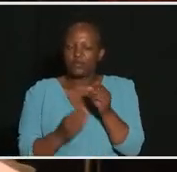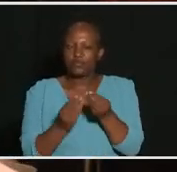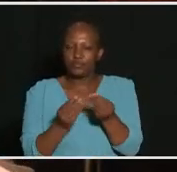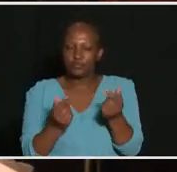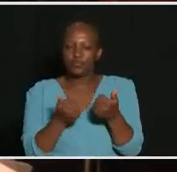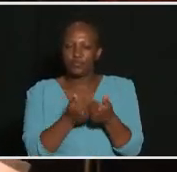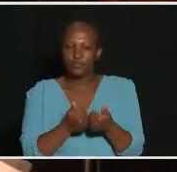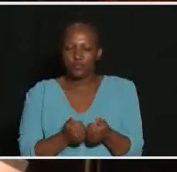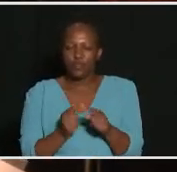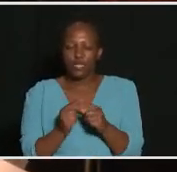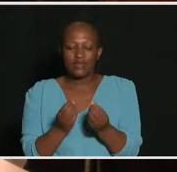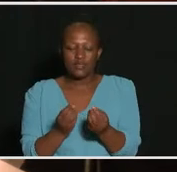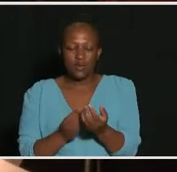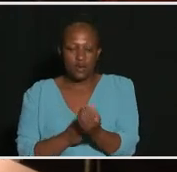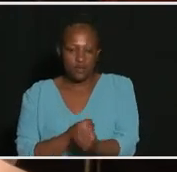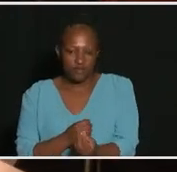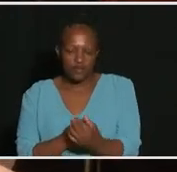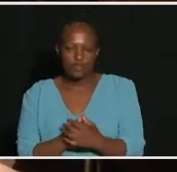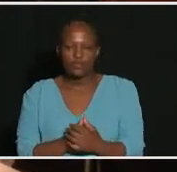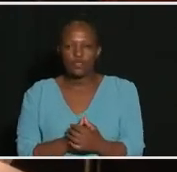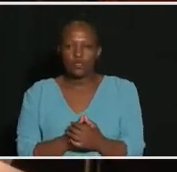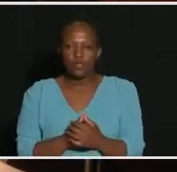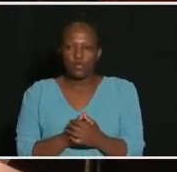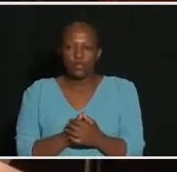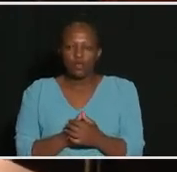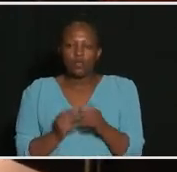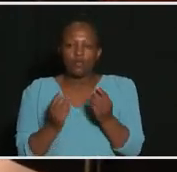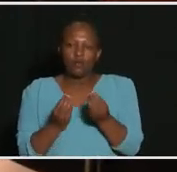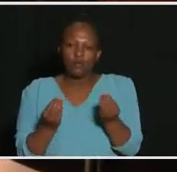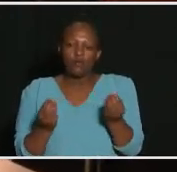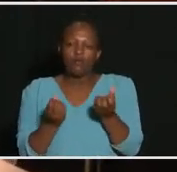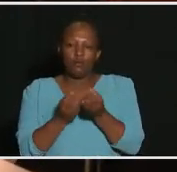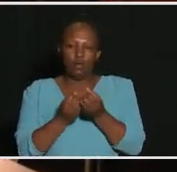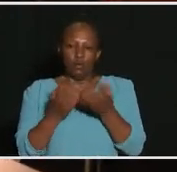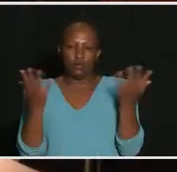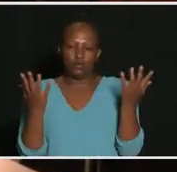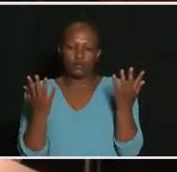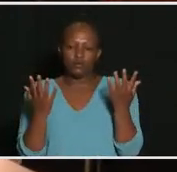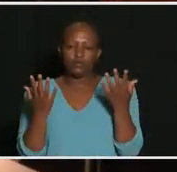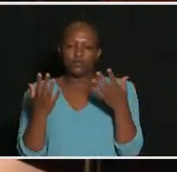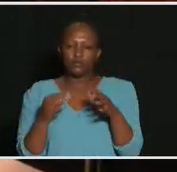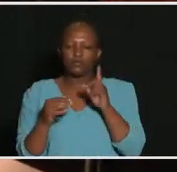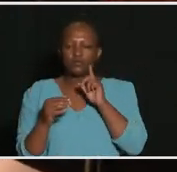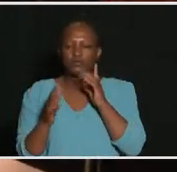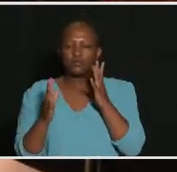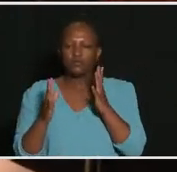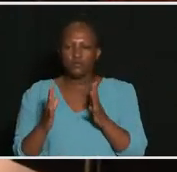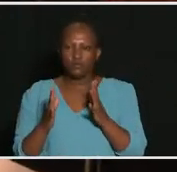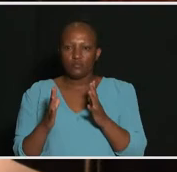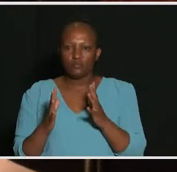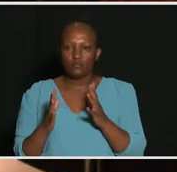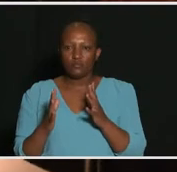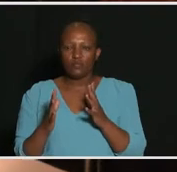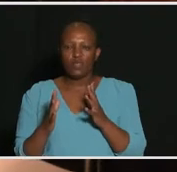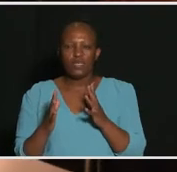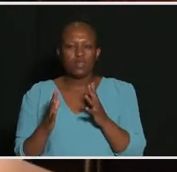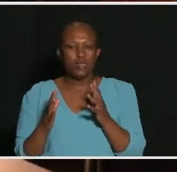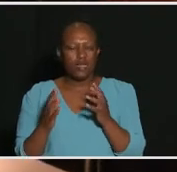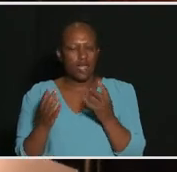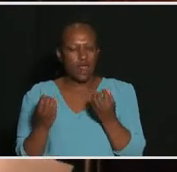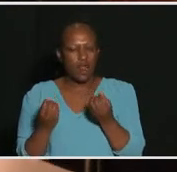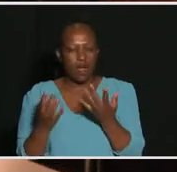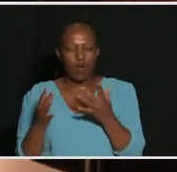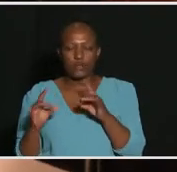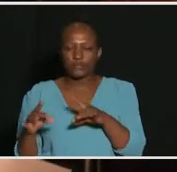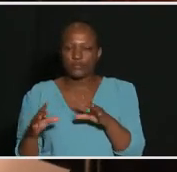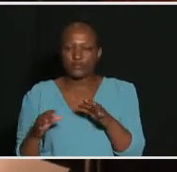are faced with our kids are going through a lot and our educators are putting our Cree our keys through a lot by